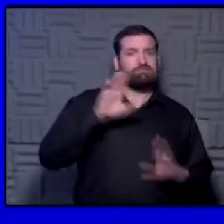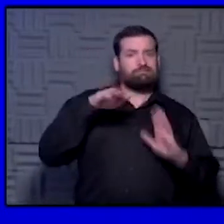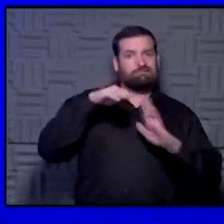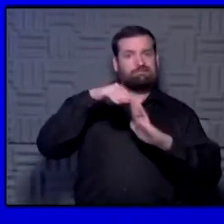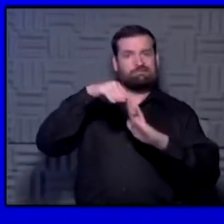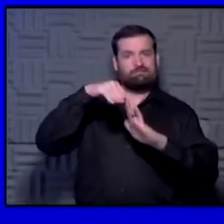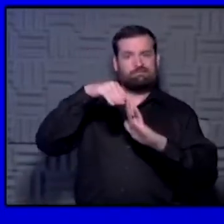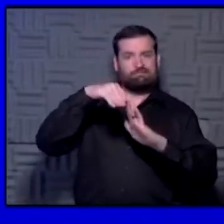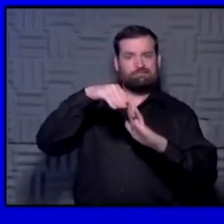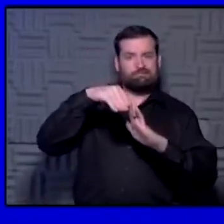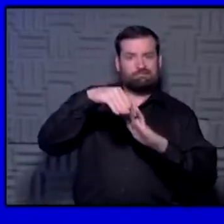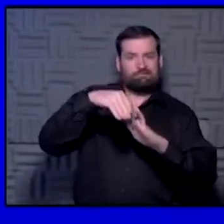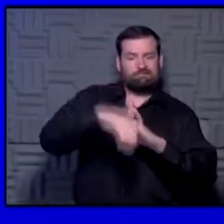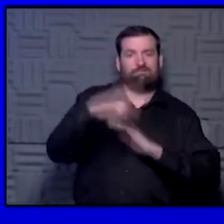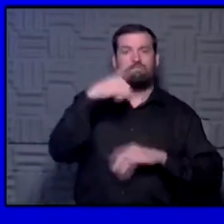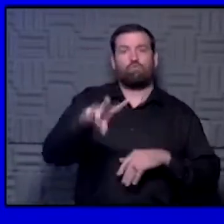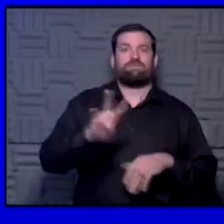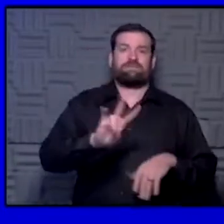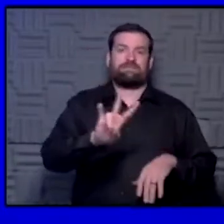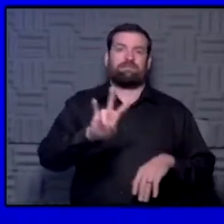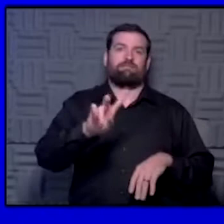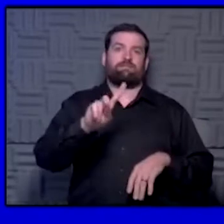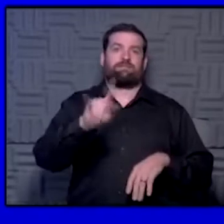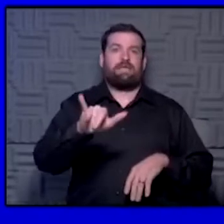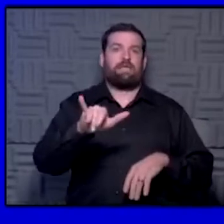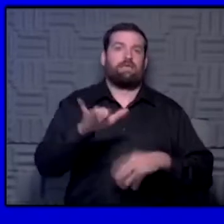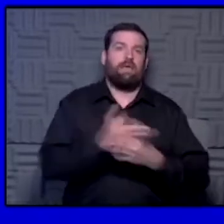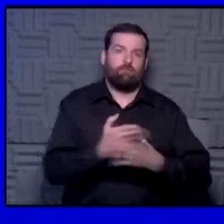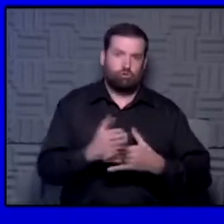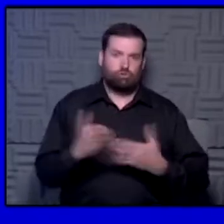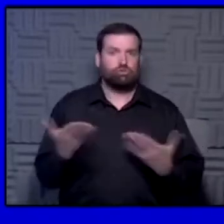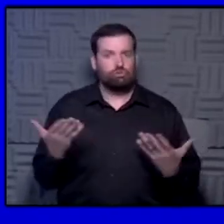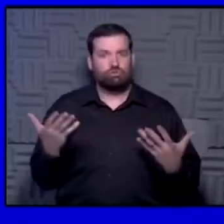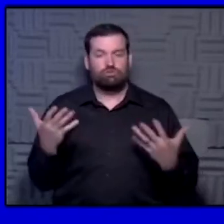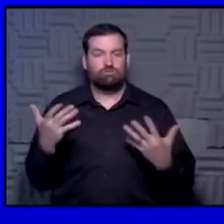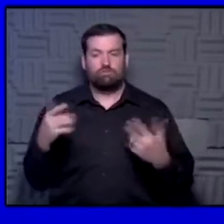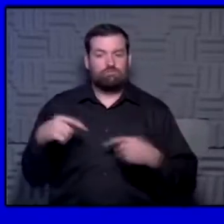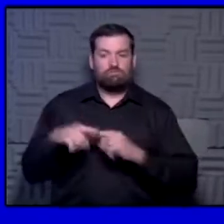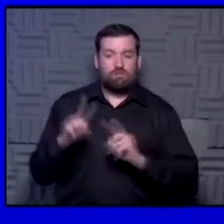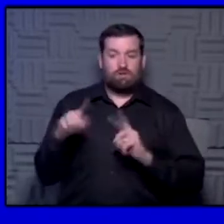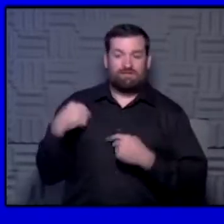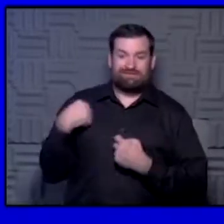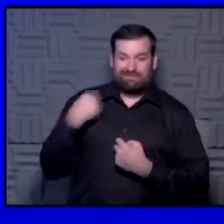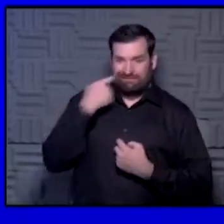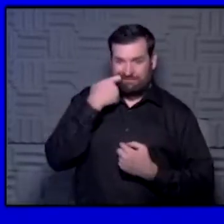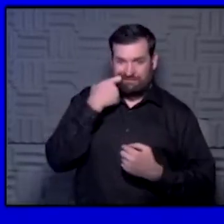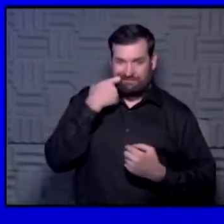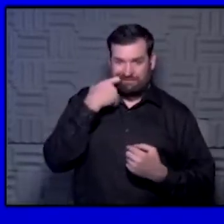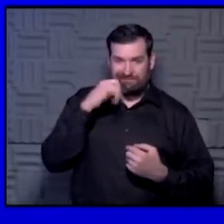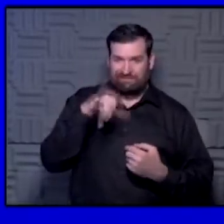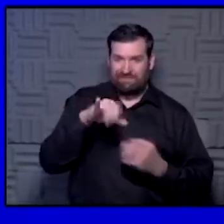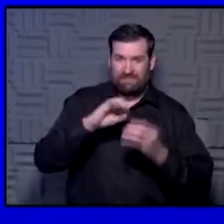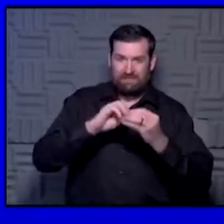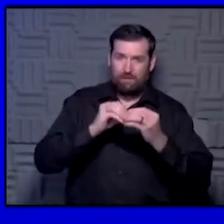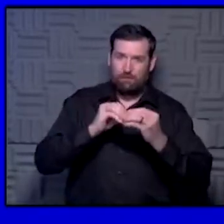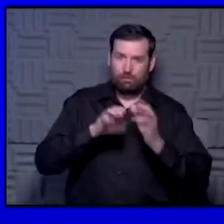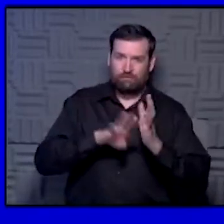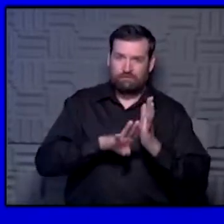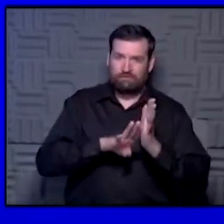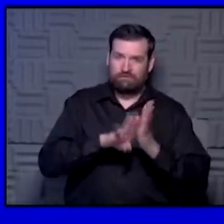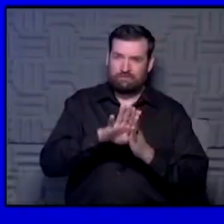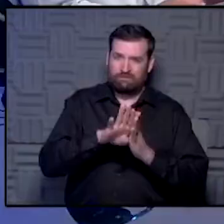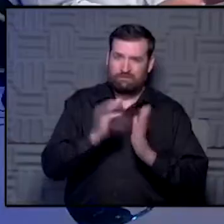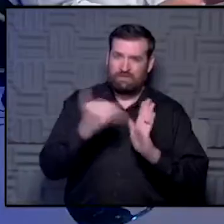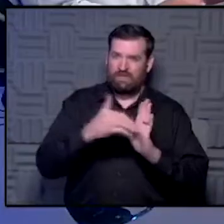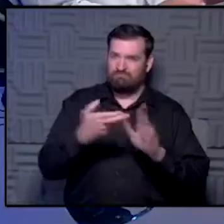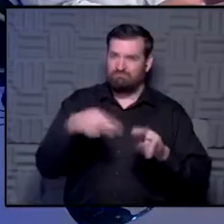for rolling 7-day average of number of new cases. But the last few days, that number has trended up as well. So.